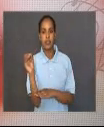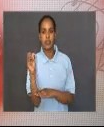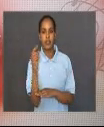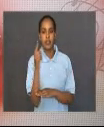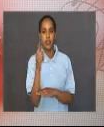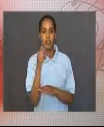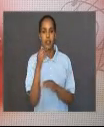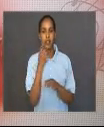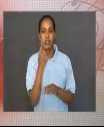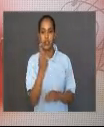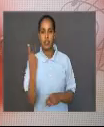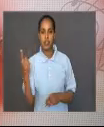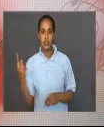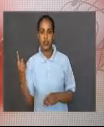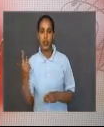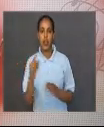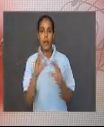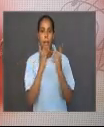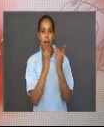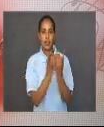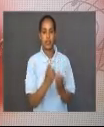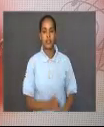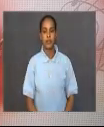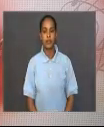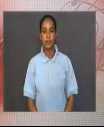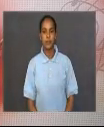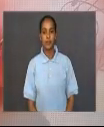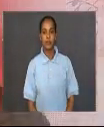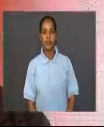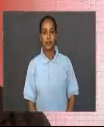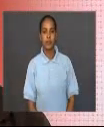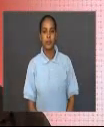its individual parts.